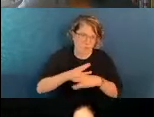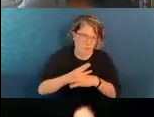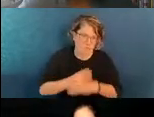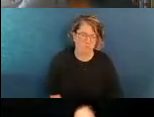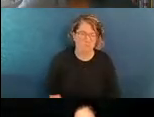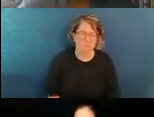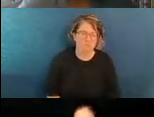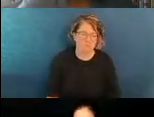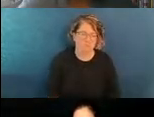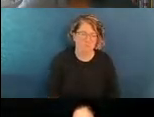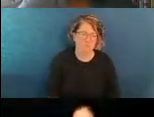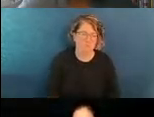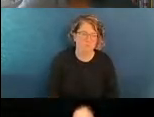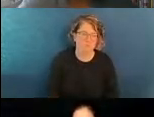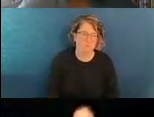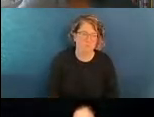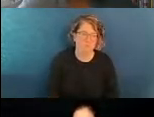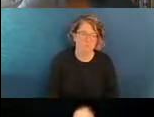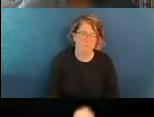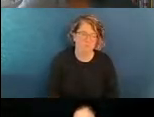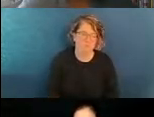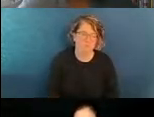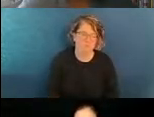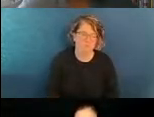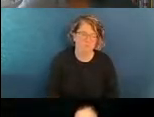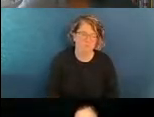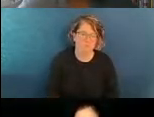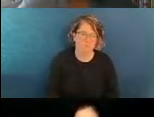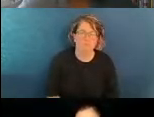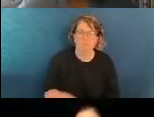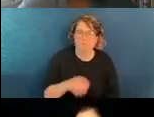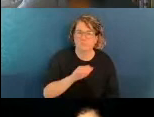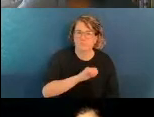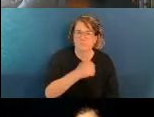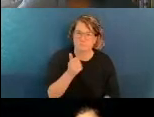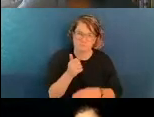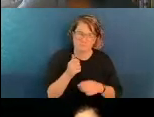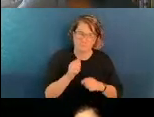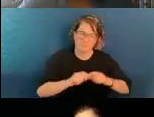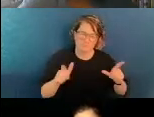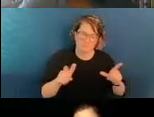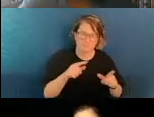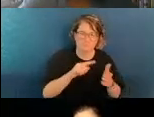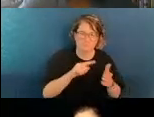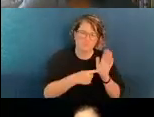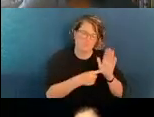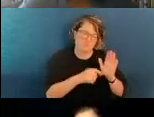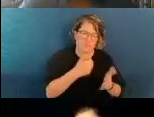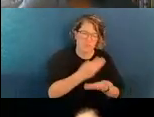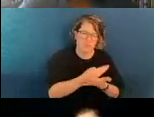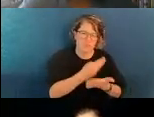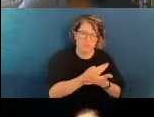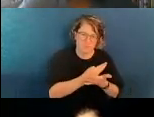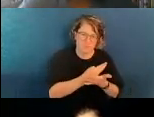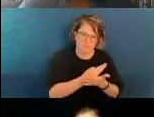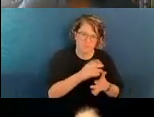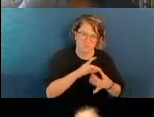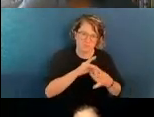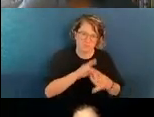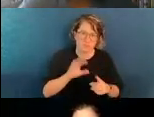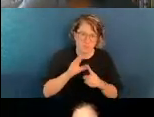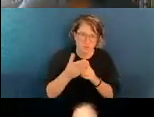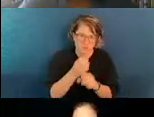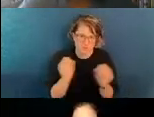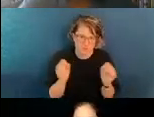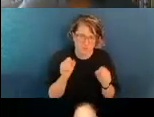Okay, just a quick slide to highlight other resources supporting cultural safety that have been produced by Indigenous Health,